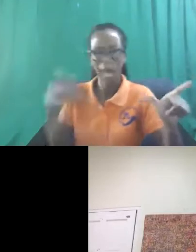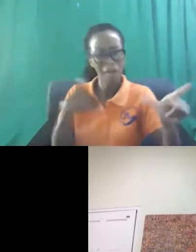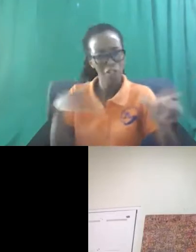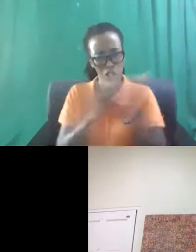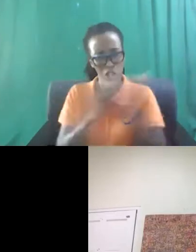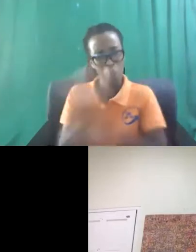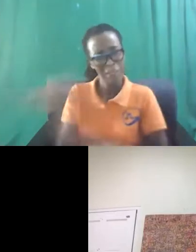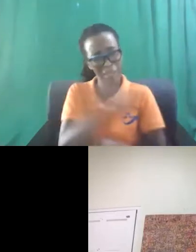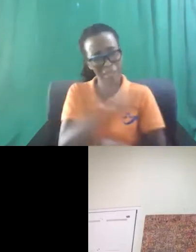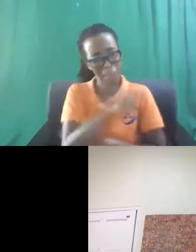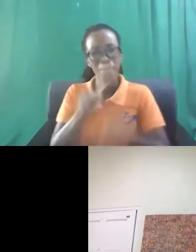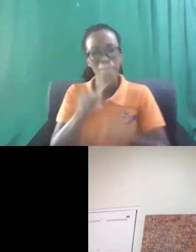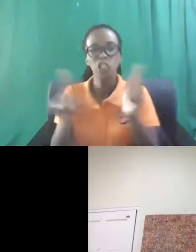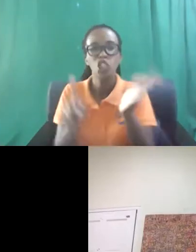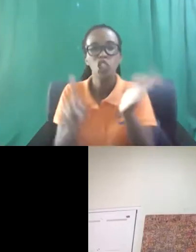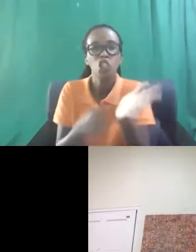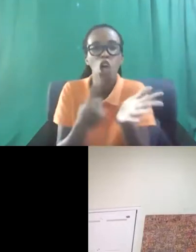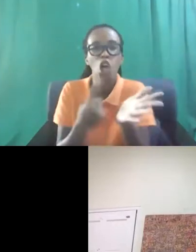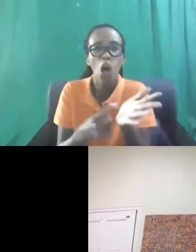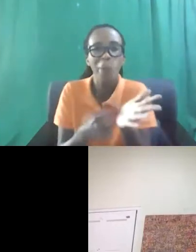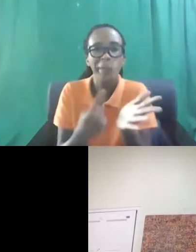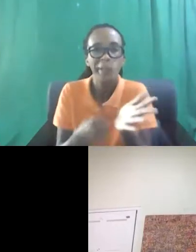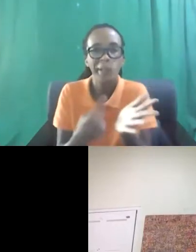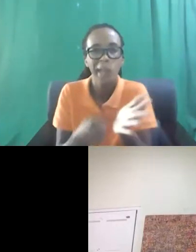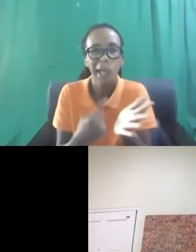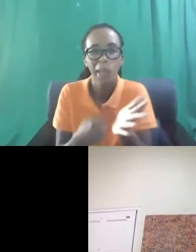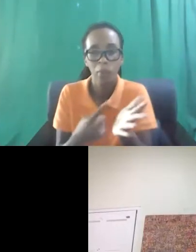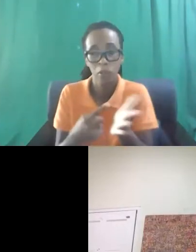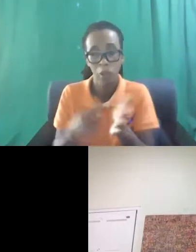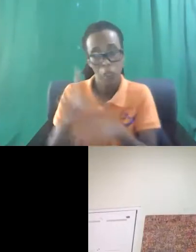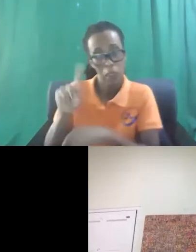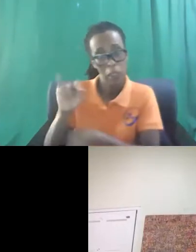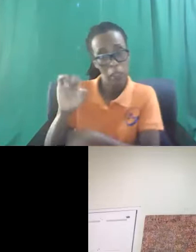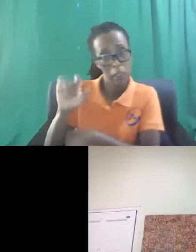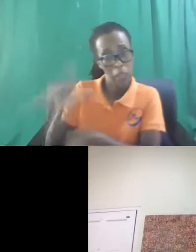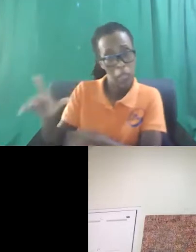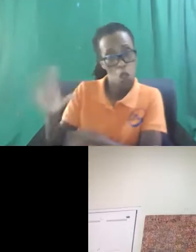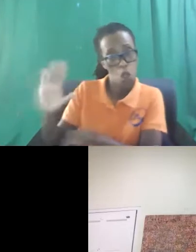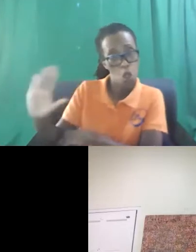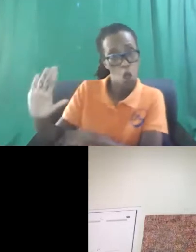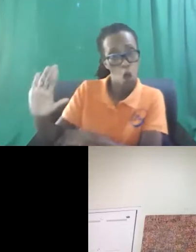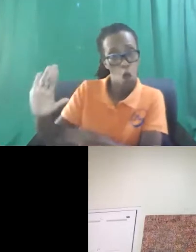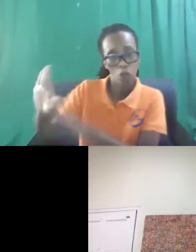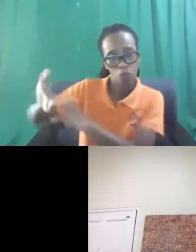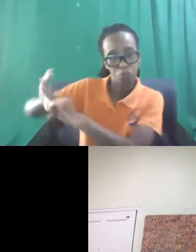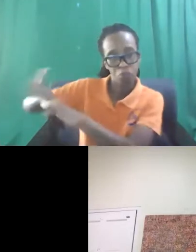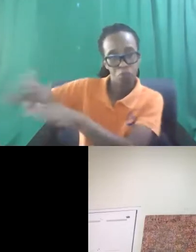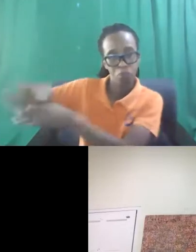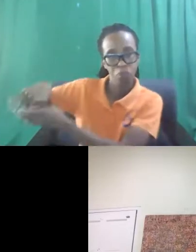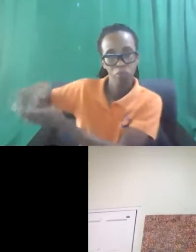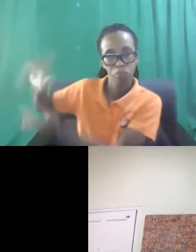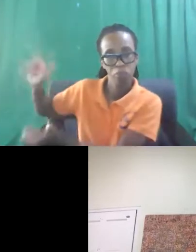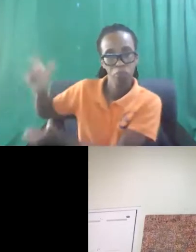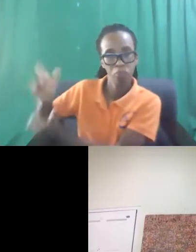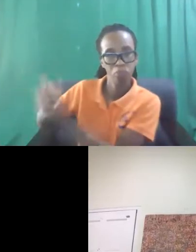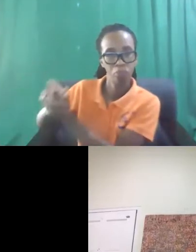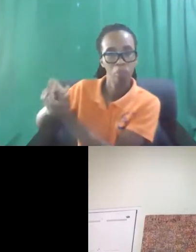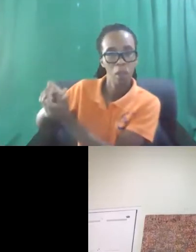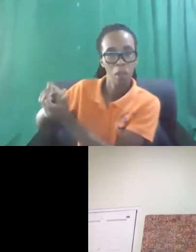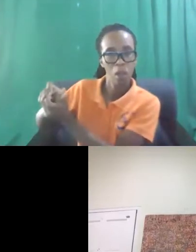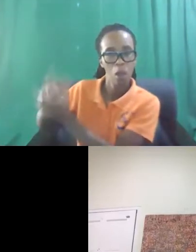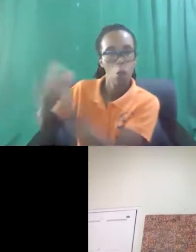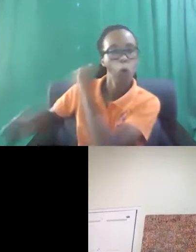can lead to what's local, at worst, disappearing. Yeah.